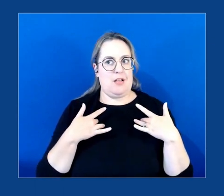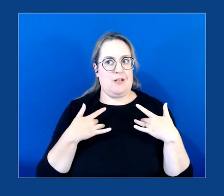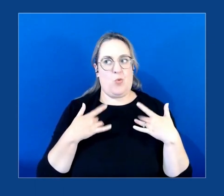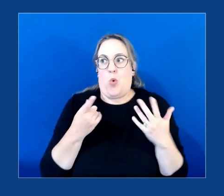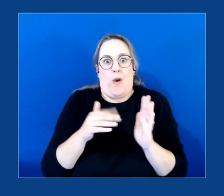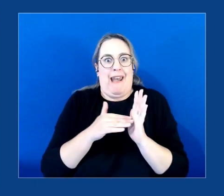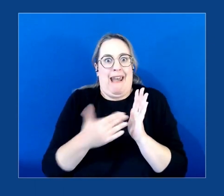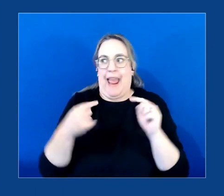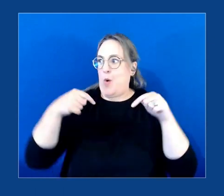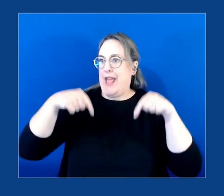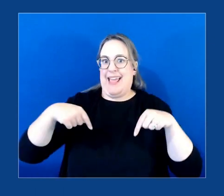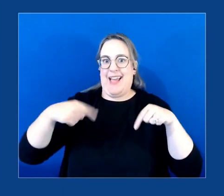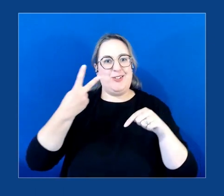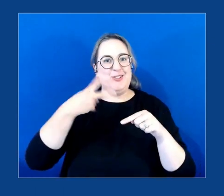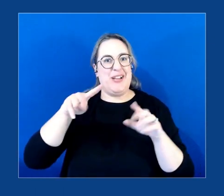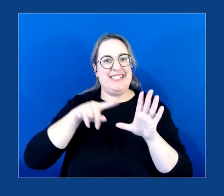20 years later.